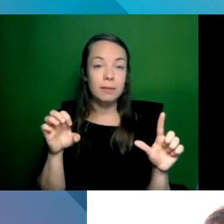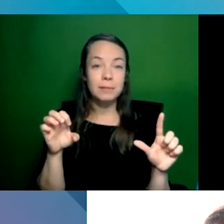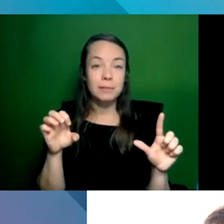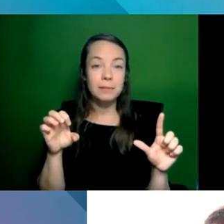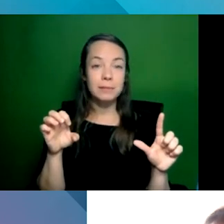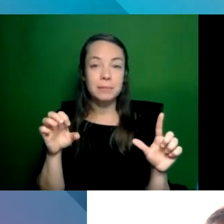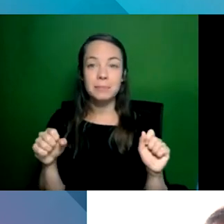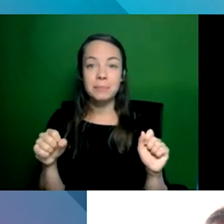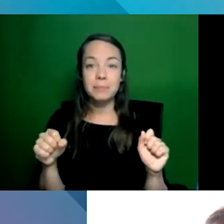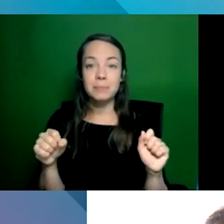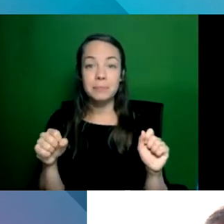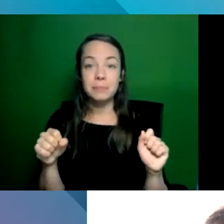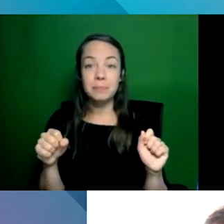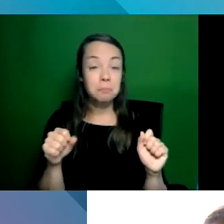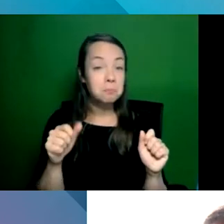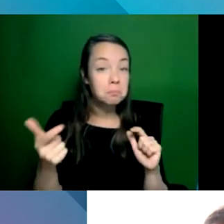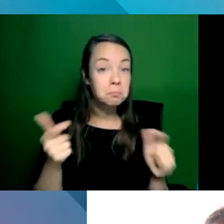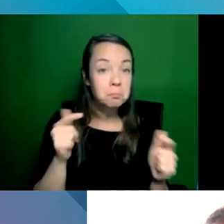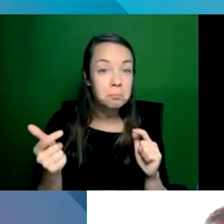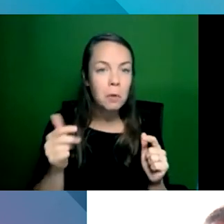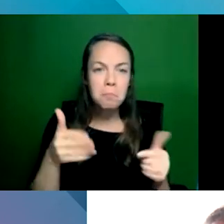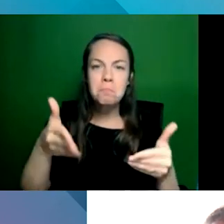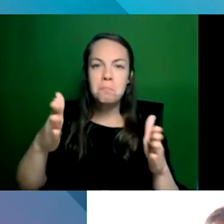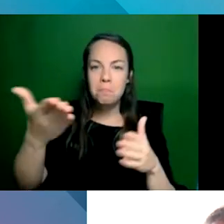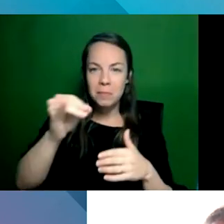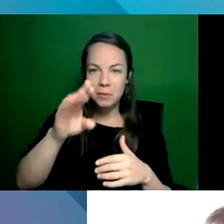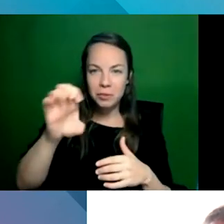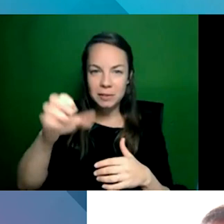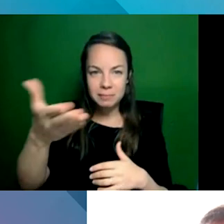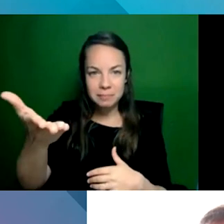You want to go first of all? Oh, I'll let you go. I'll yield to you.